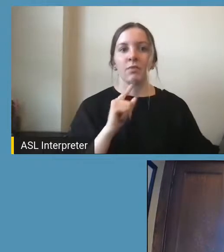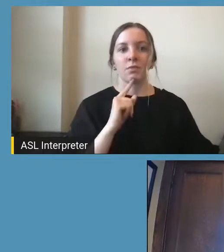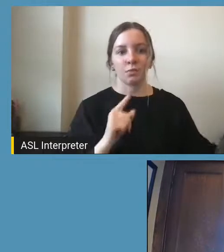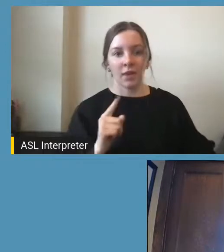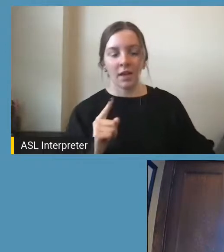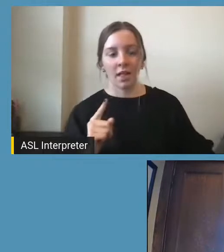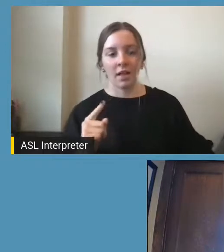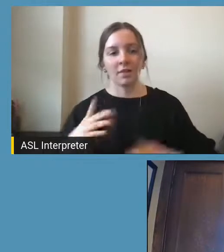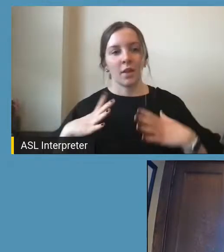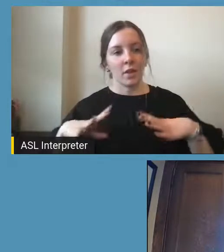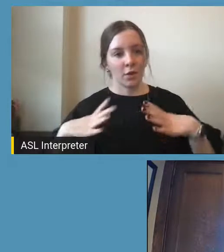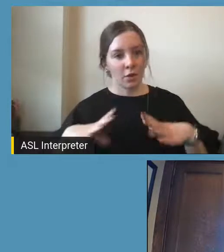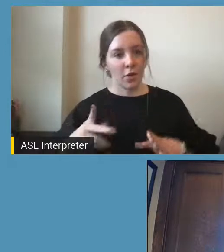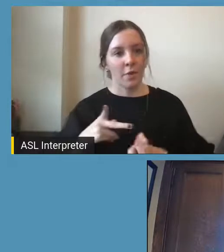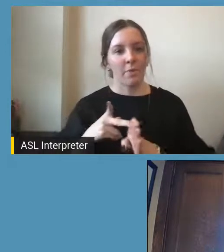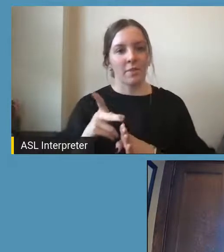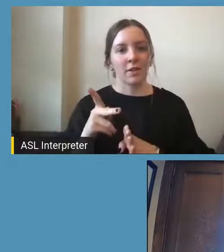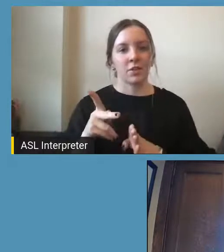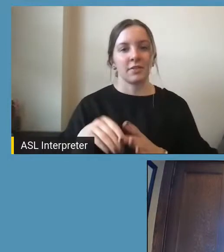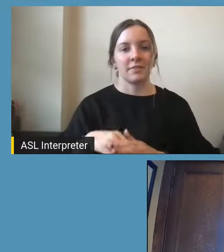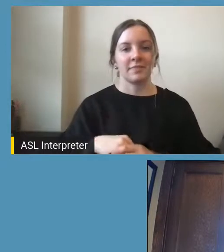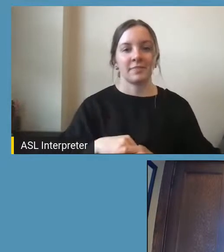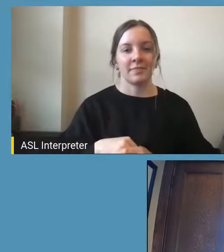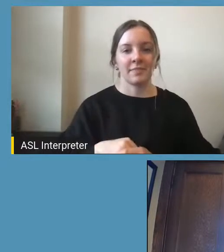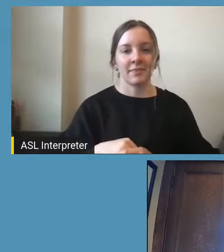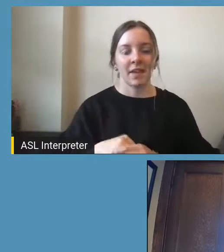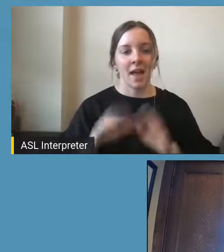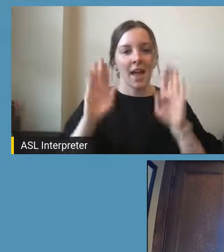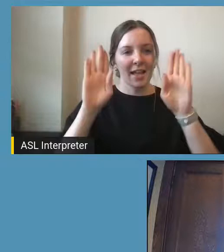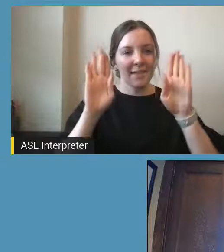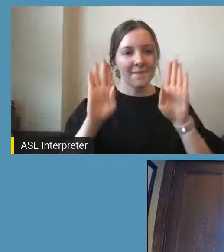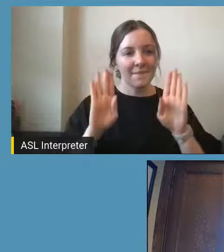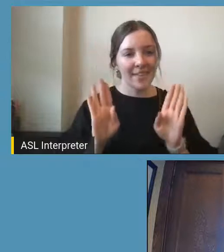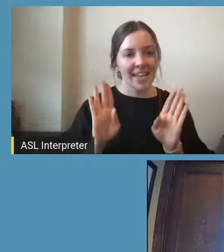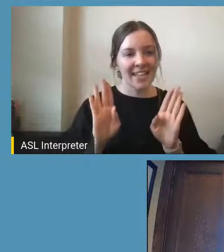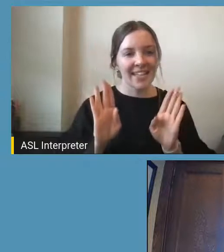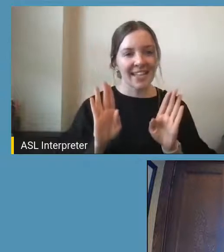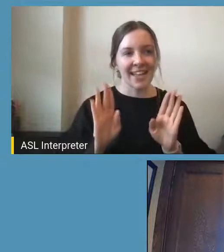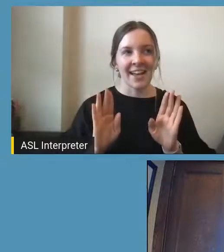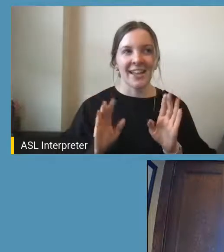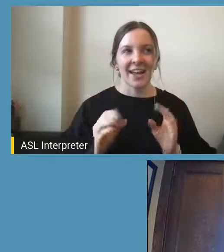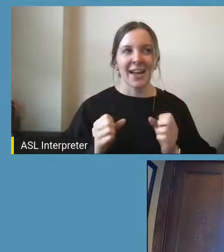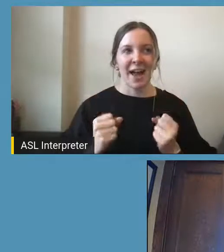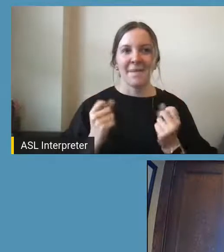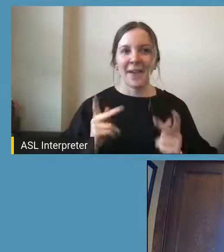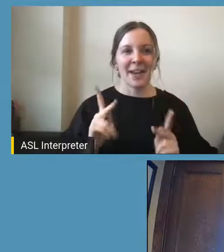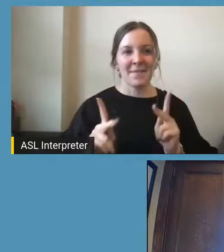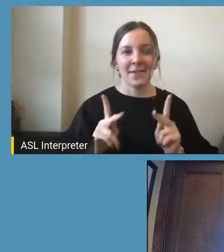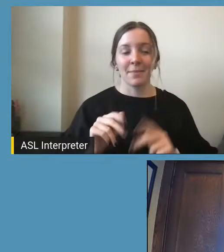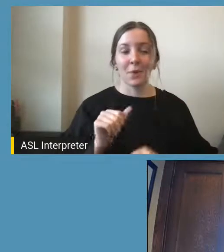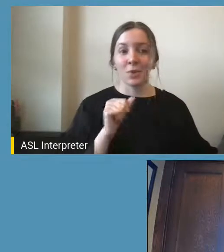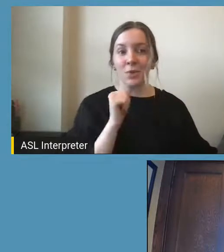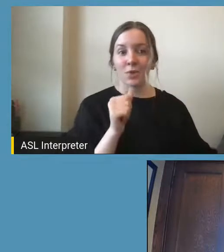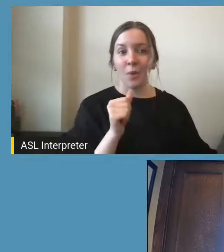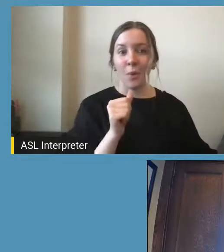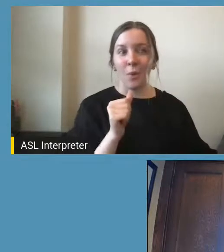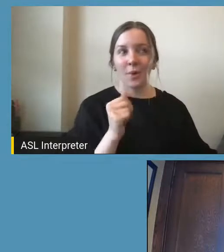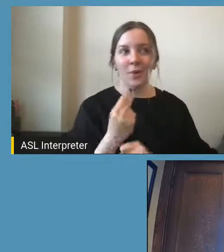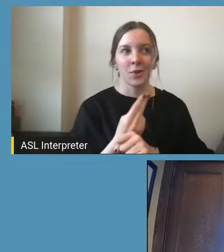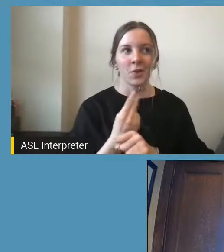it's amazing how few people will actually scan themselves and make a garment. They borrow me or something.